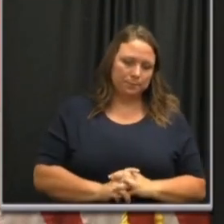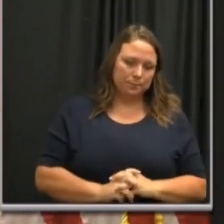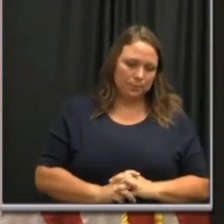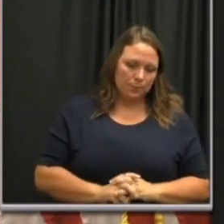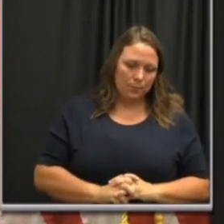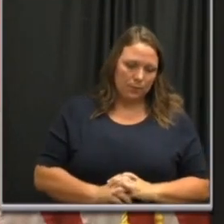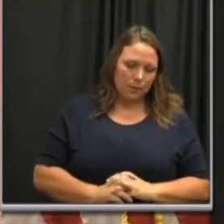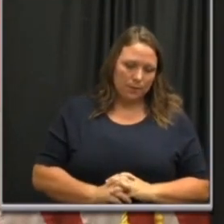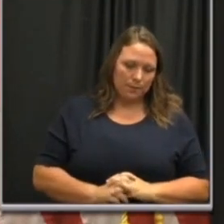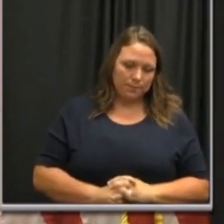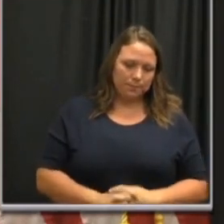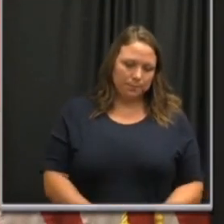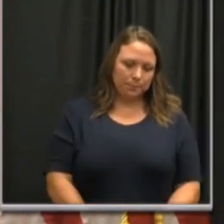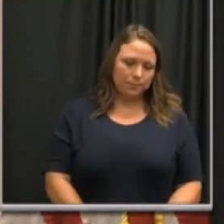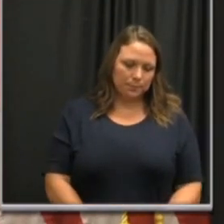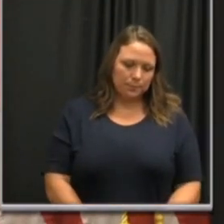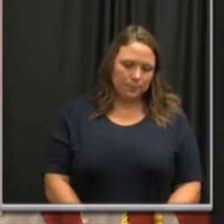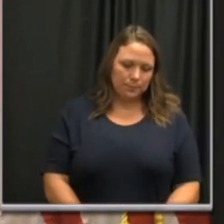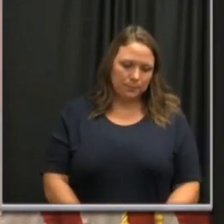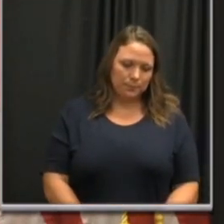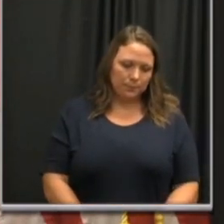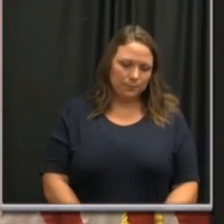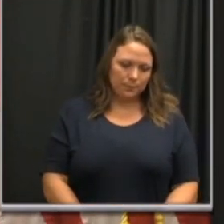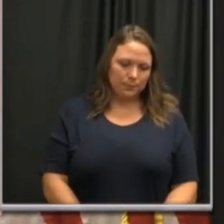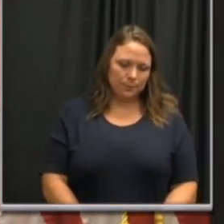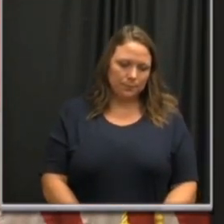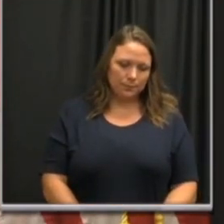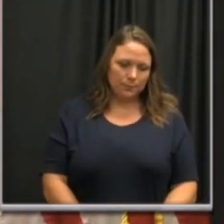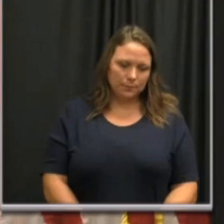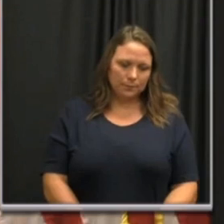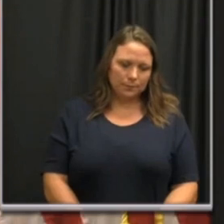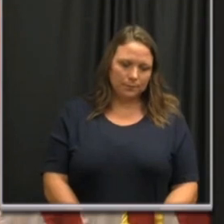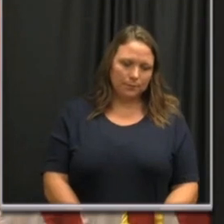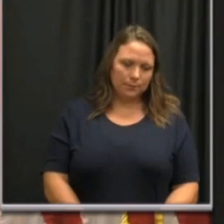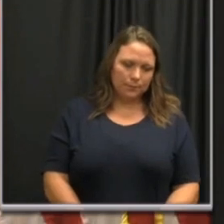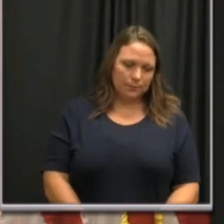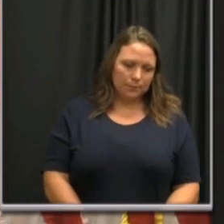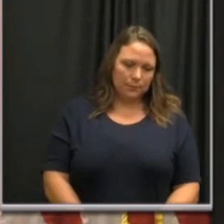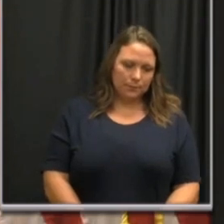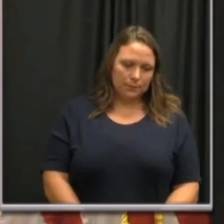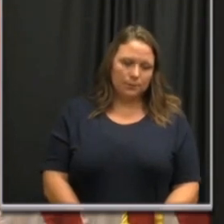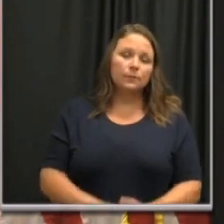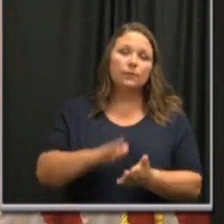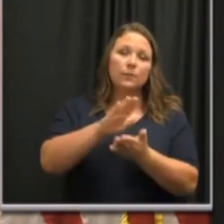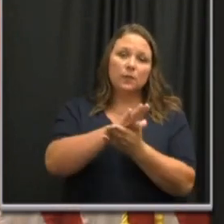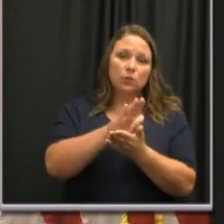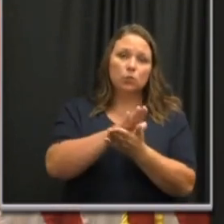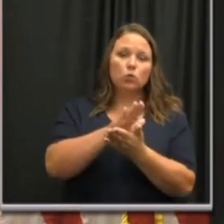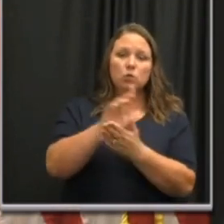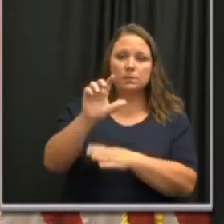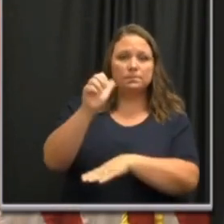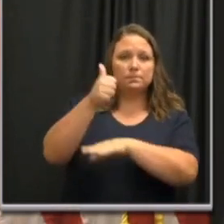The schools are publishing and have published their own plan.